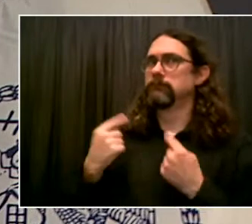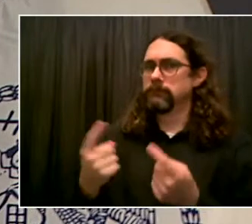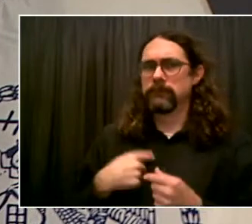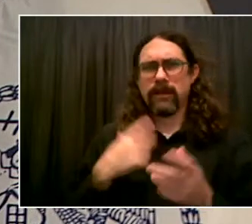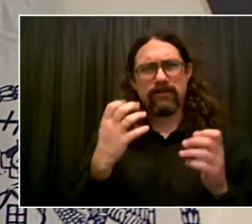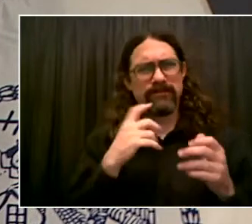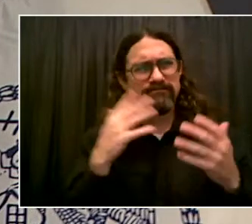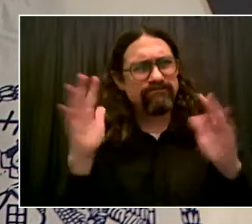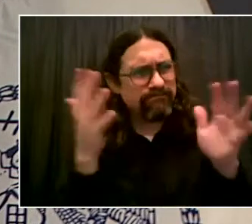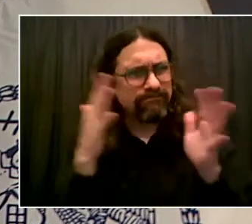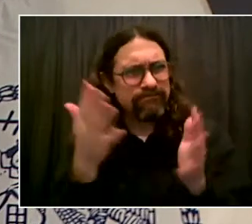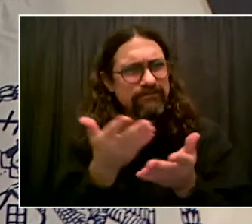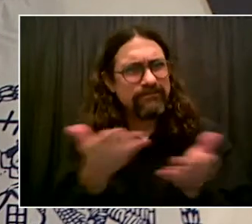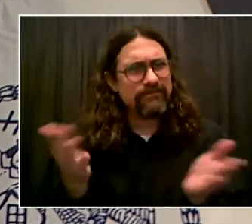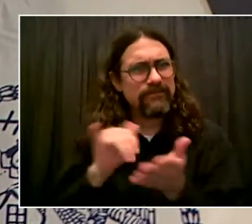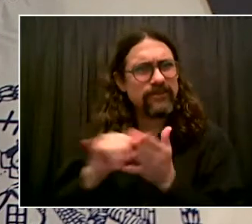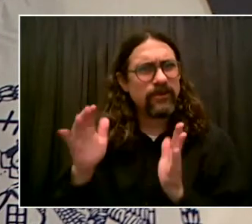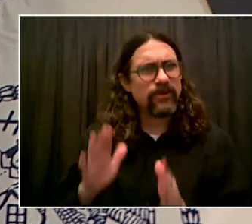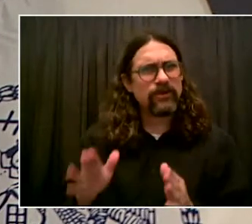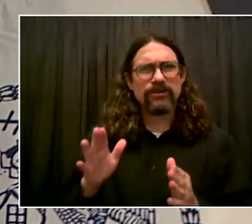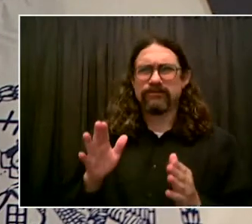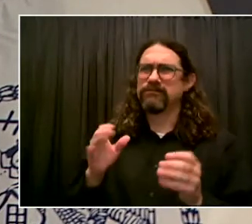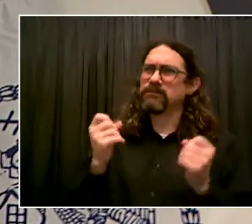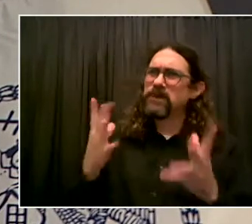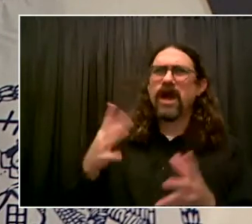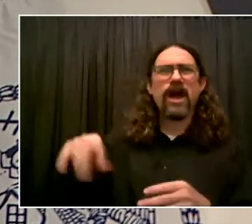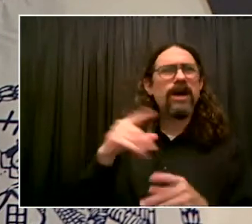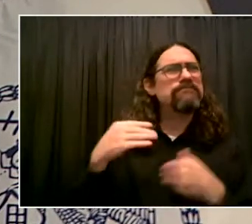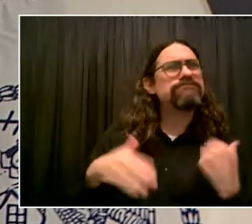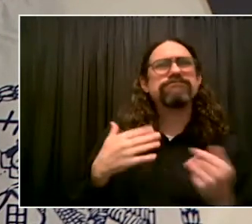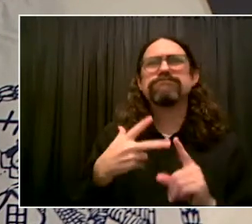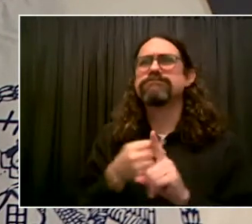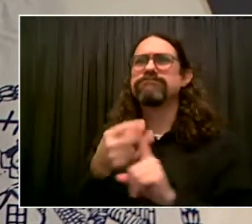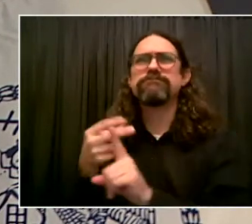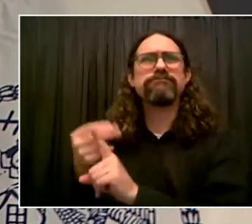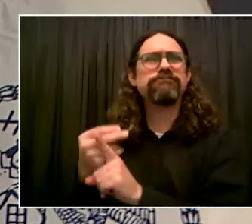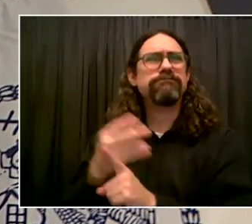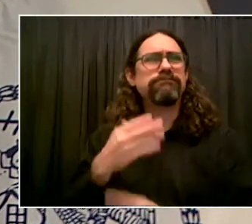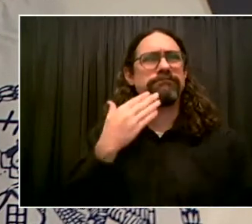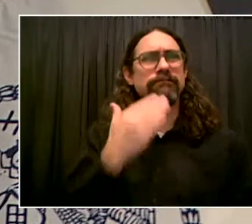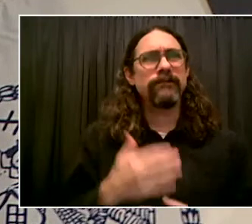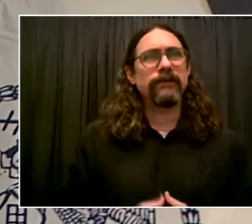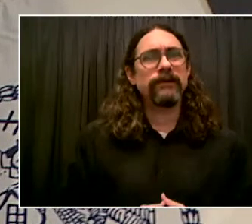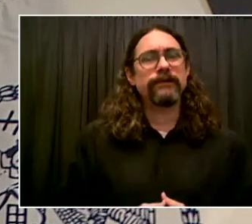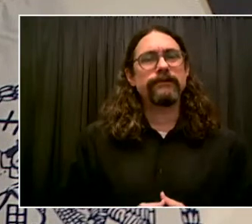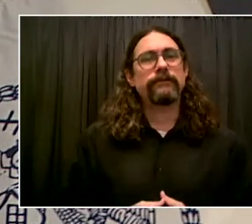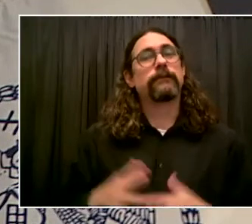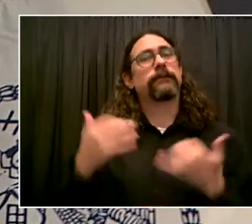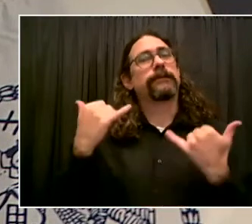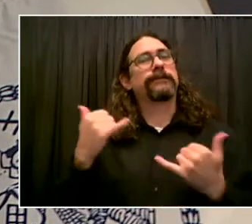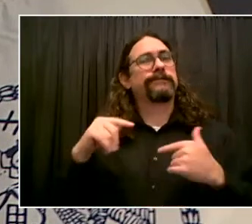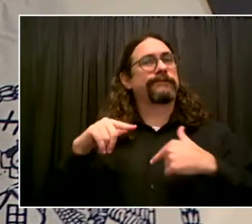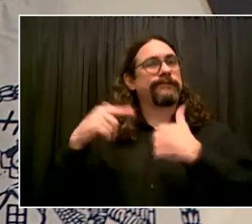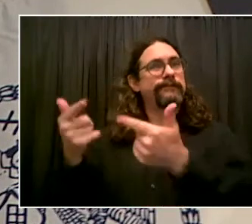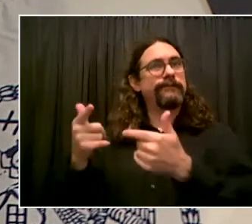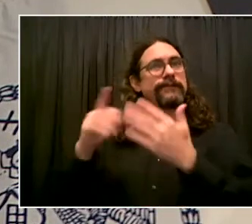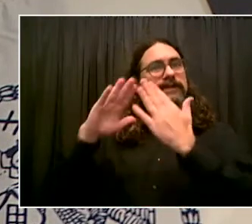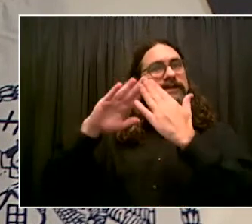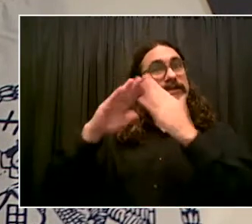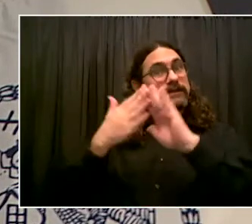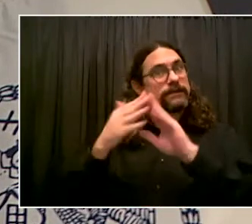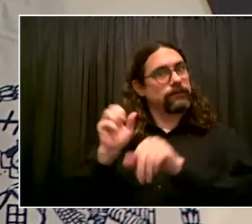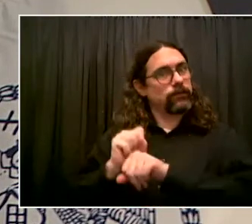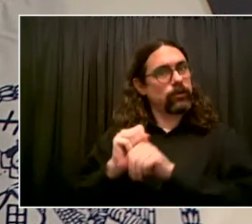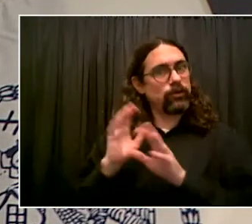city employees are doing the right thing. We said we would climb the ladder of vaccination mandates to help us move forward,